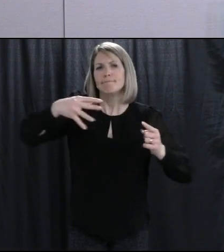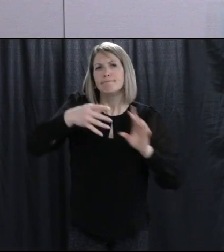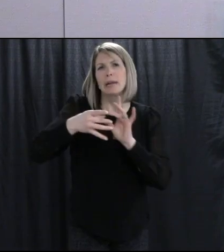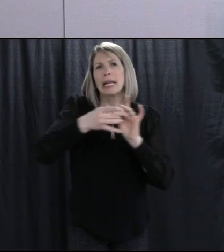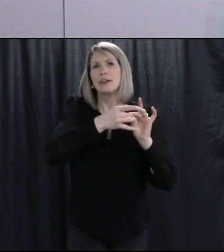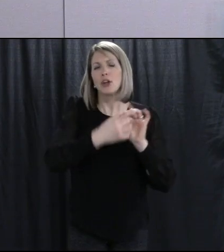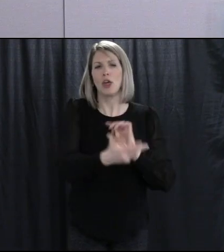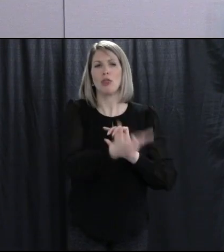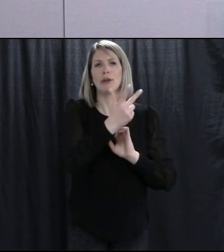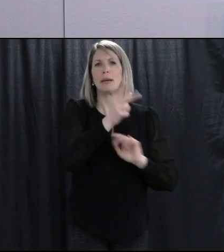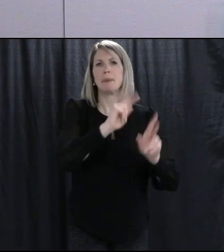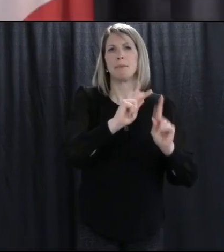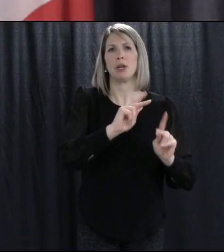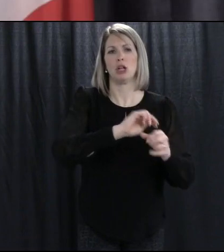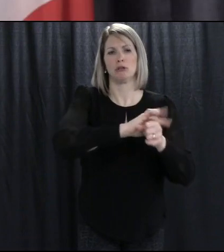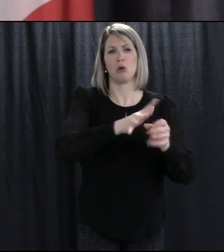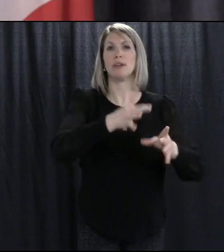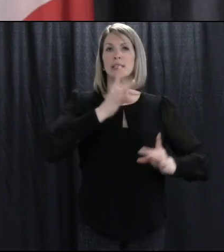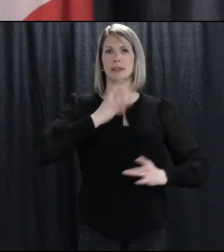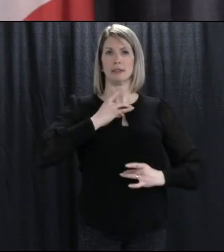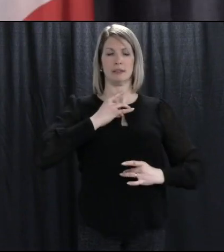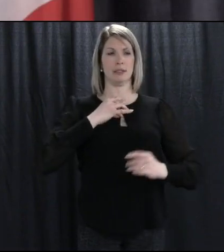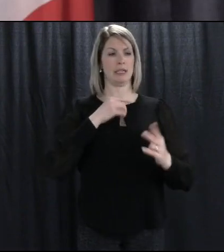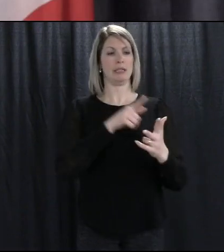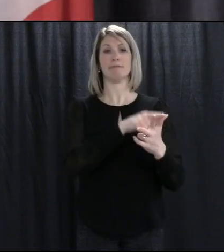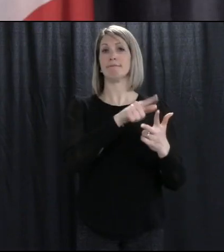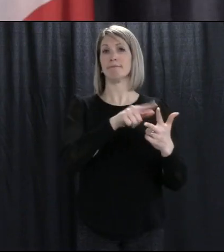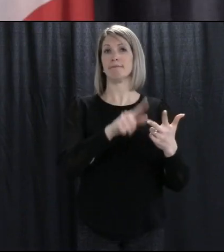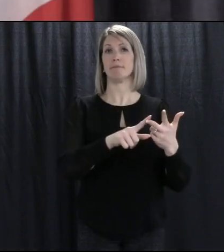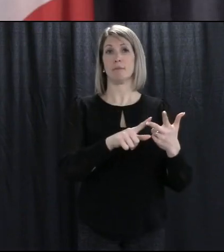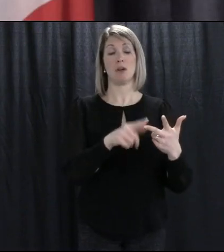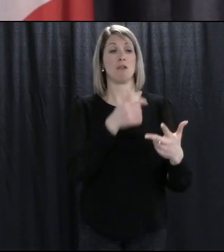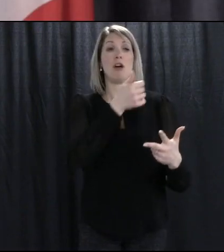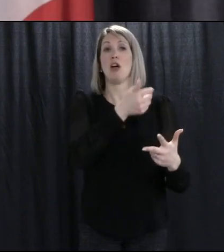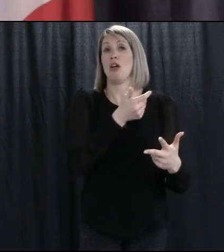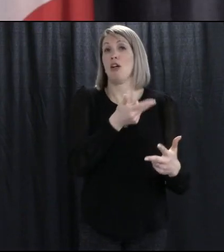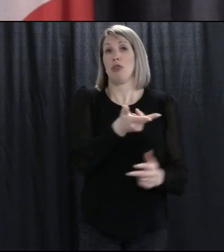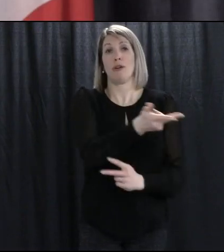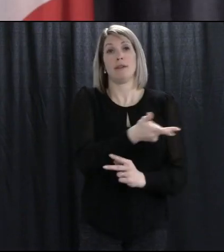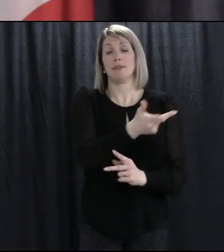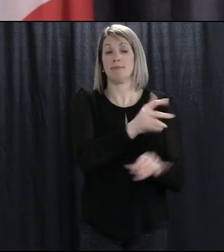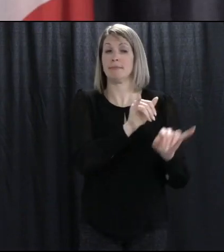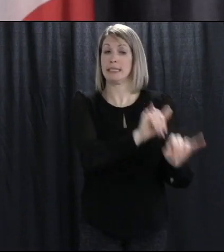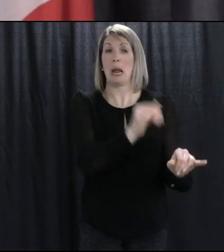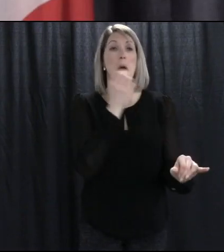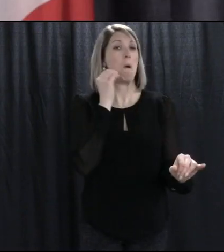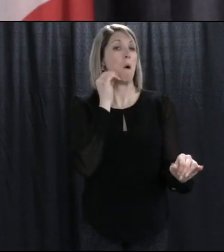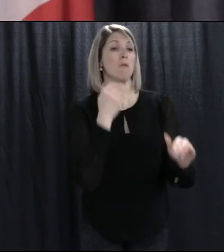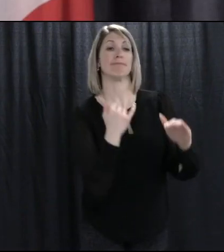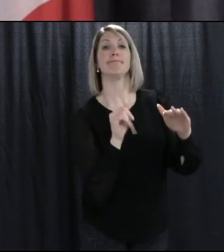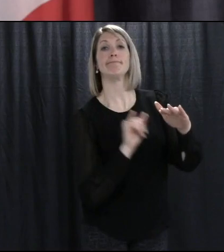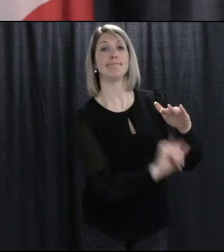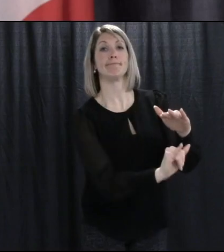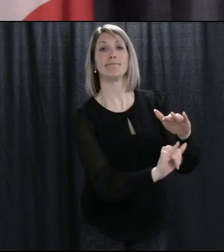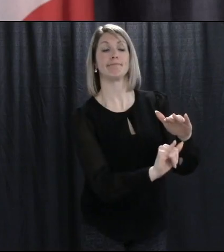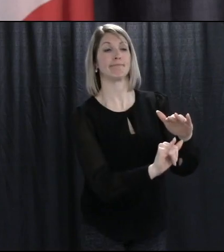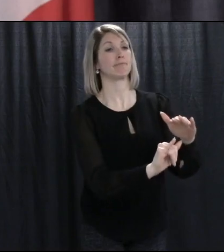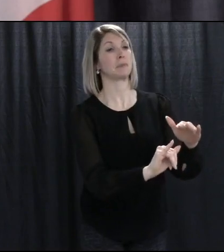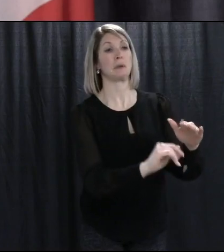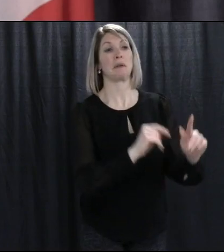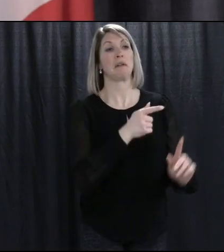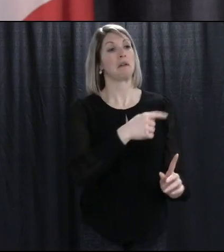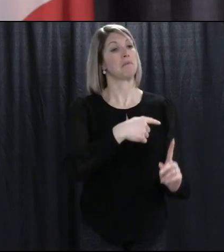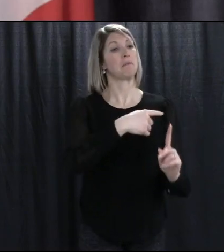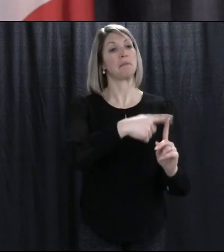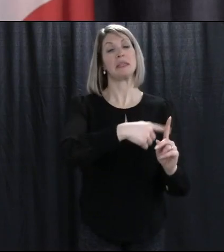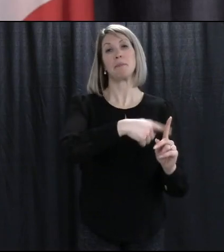symptoms? Yes, so all 3 of them are recovering at home and are experiencing fairly mild to